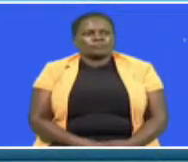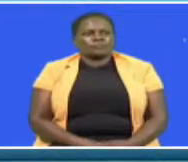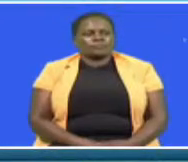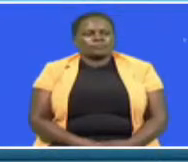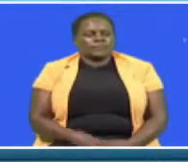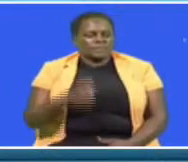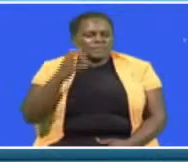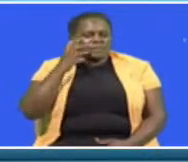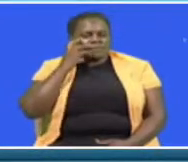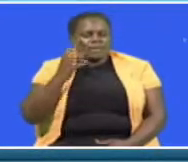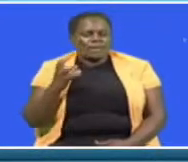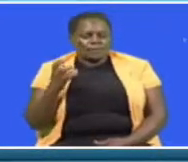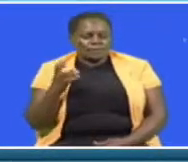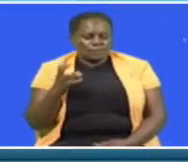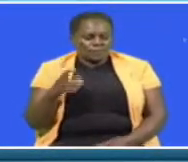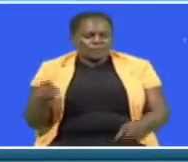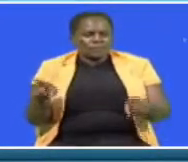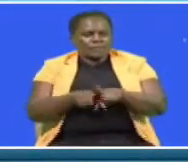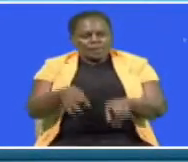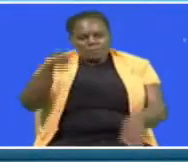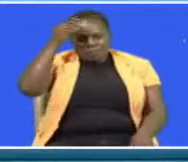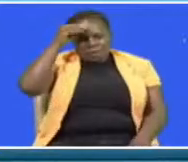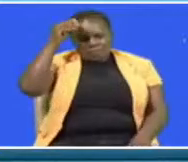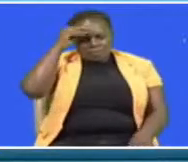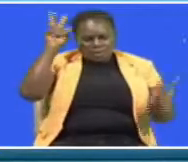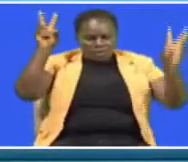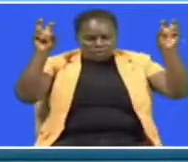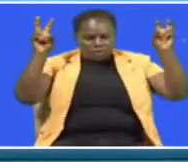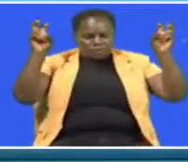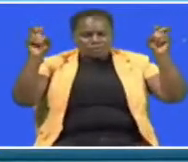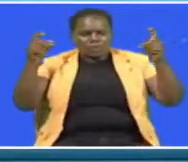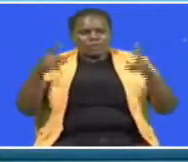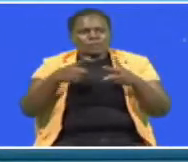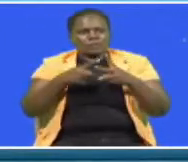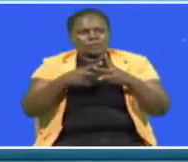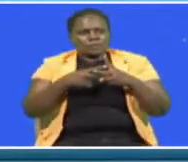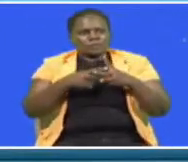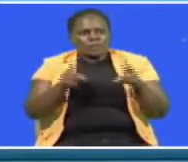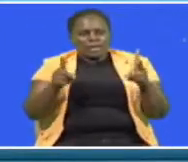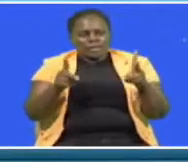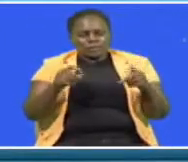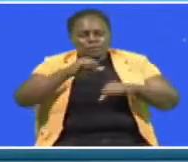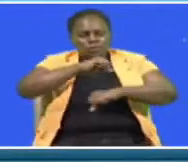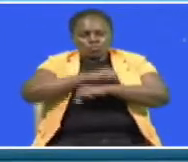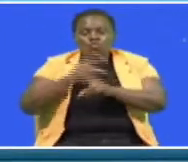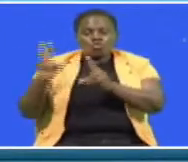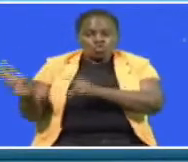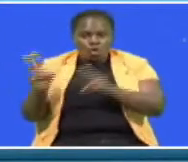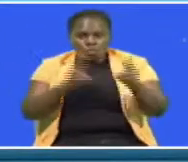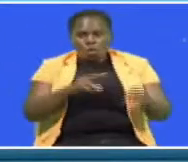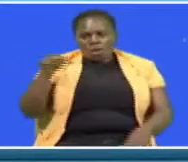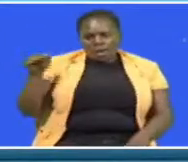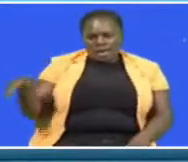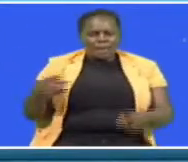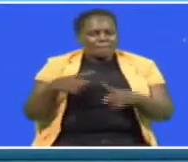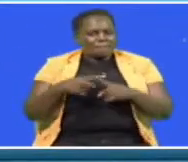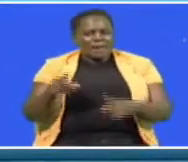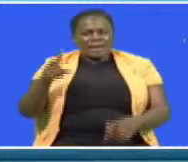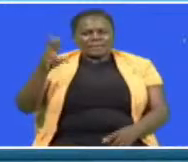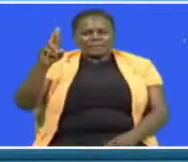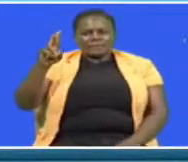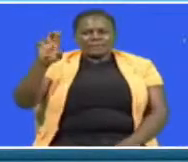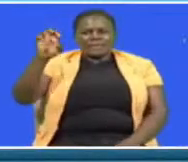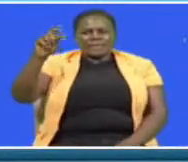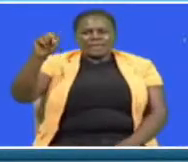Quite heartbreaking. Now staying with education matters, starting school early seems normal to many. But among the Rendile